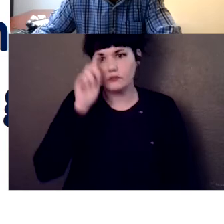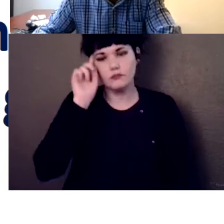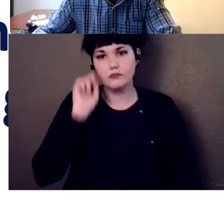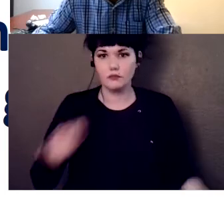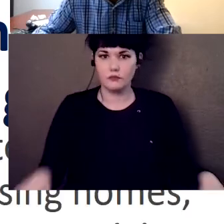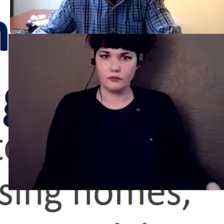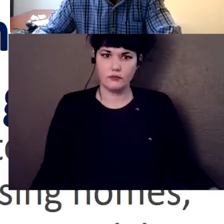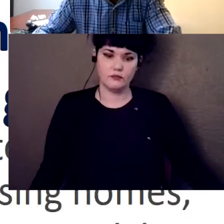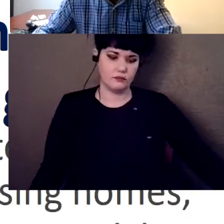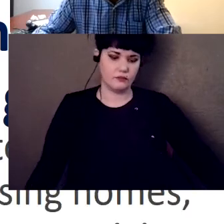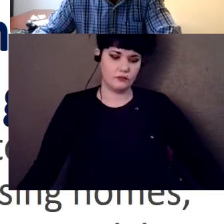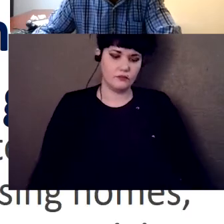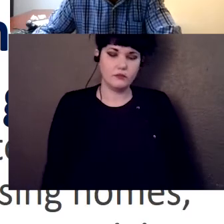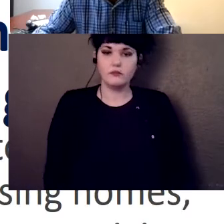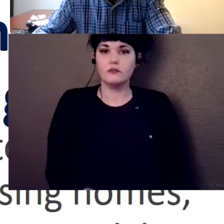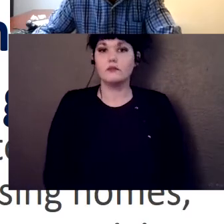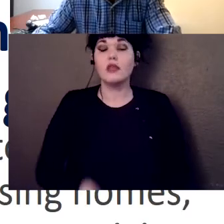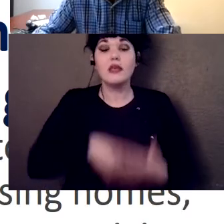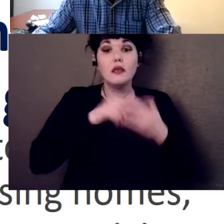And then as far as investigations and monitoring,